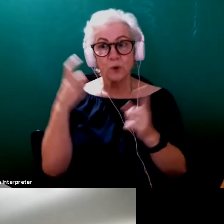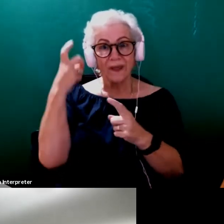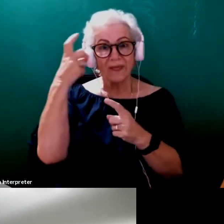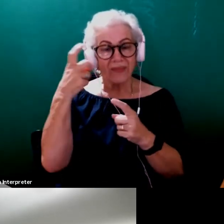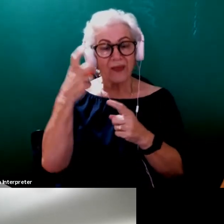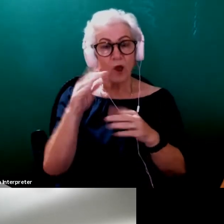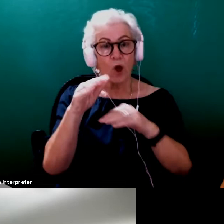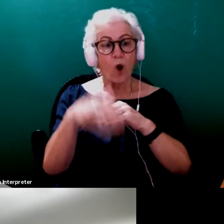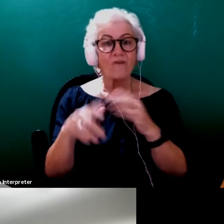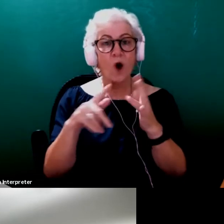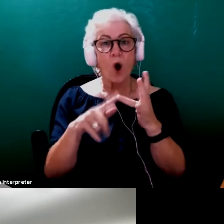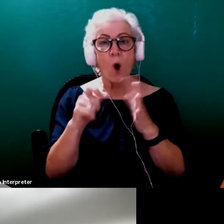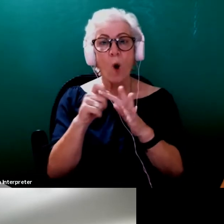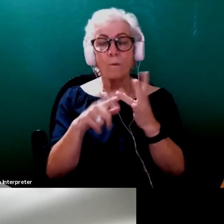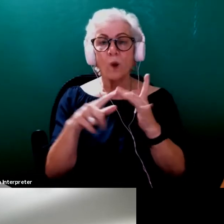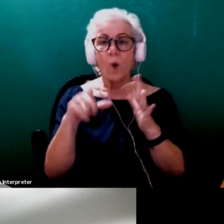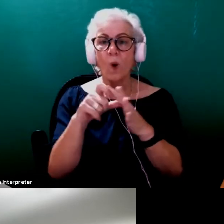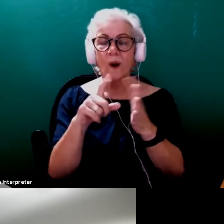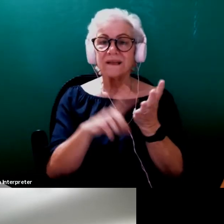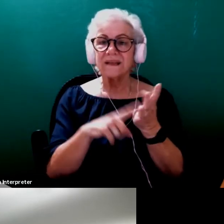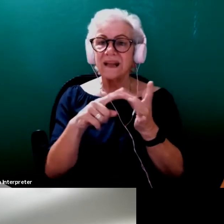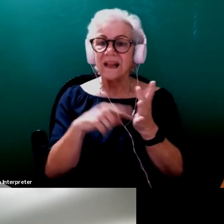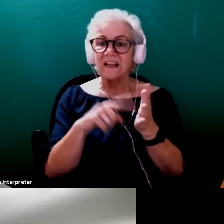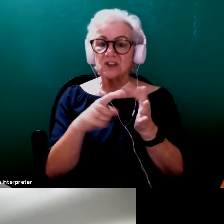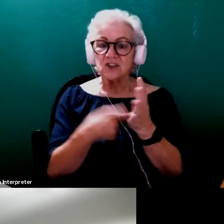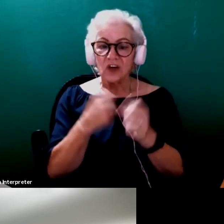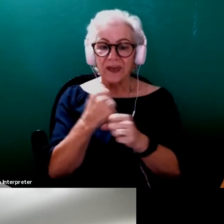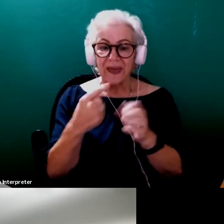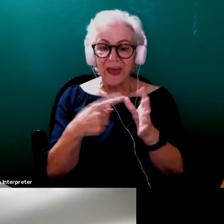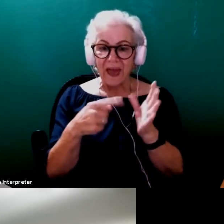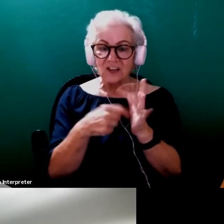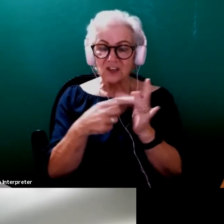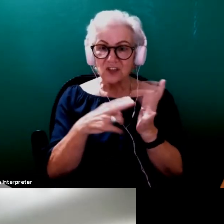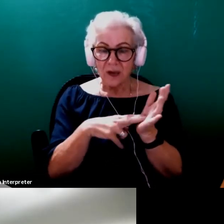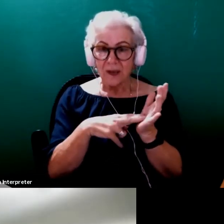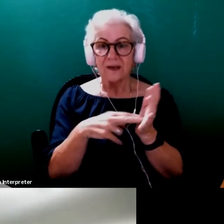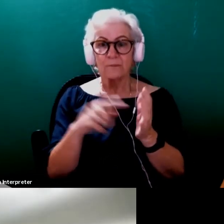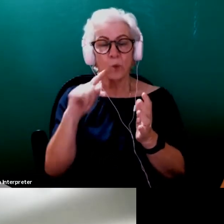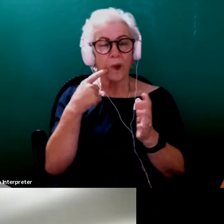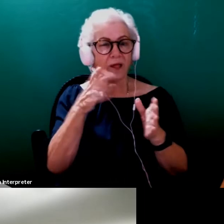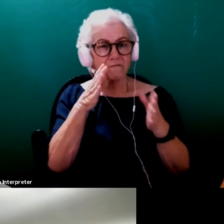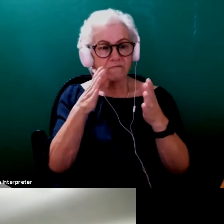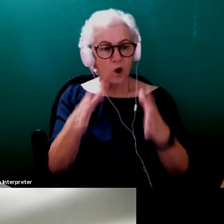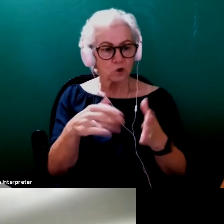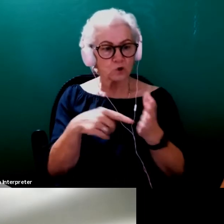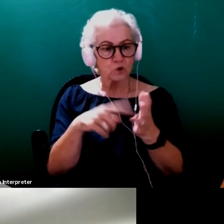opioid litigation is that it addresses a government failure.